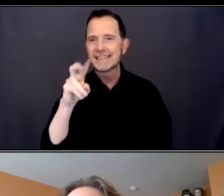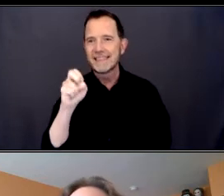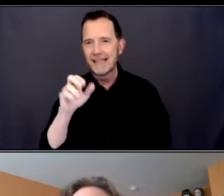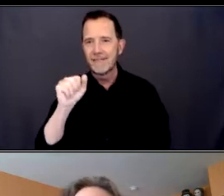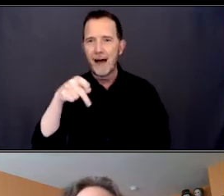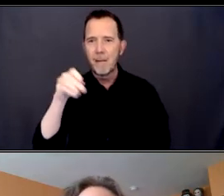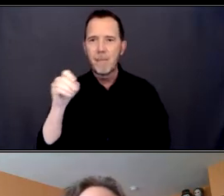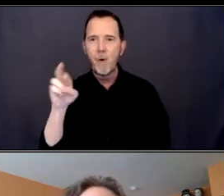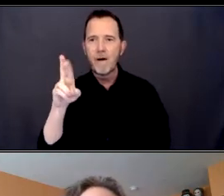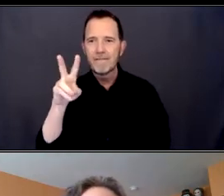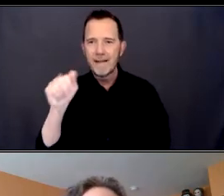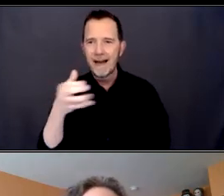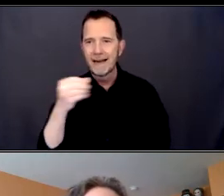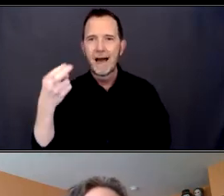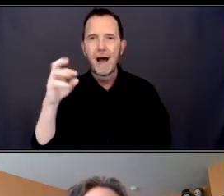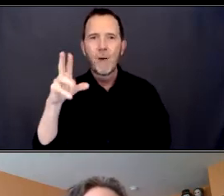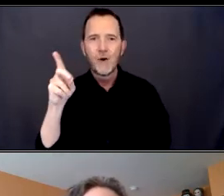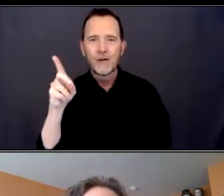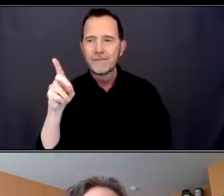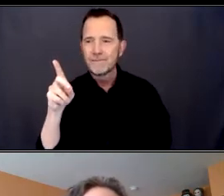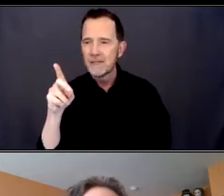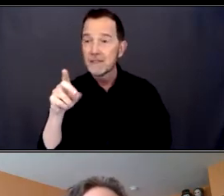question, Fatima.